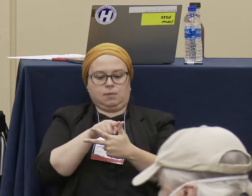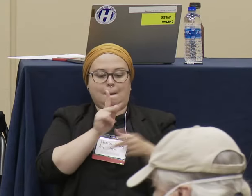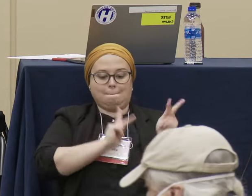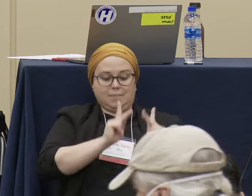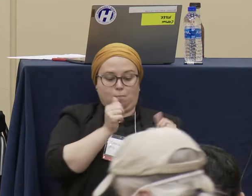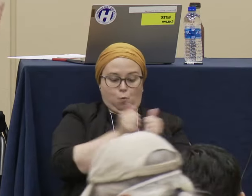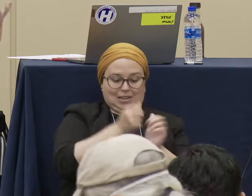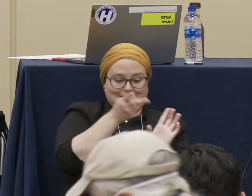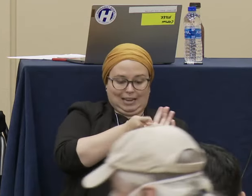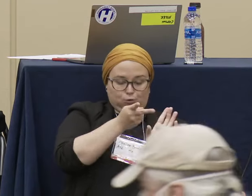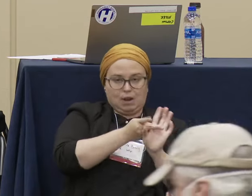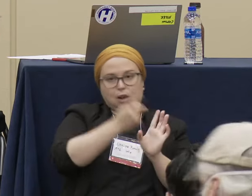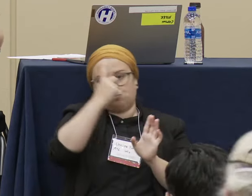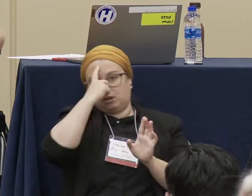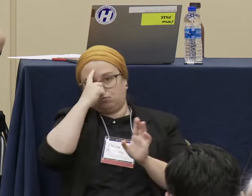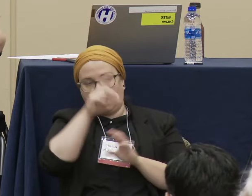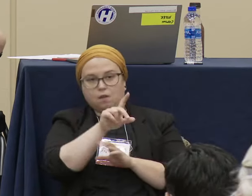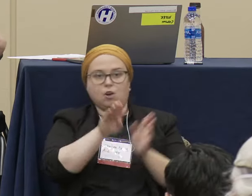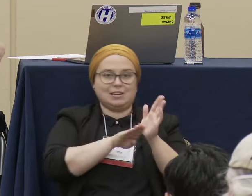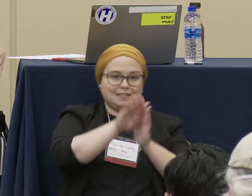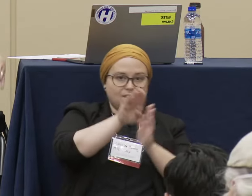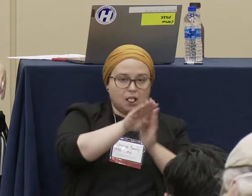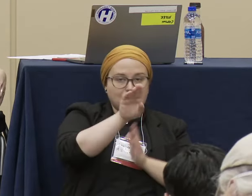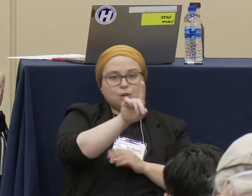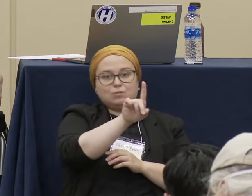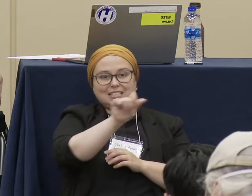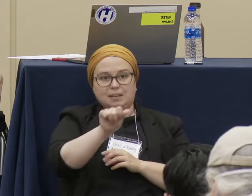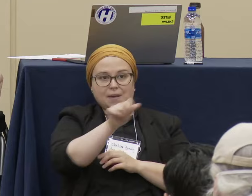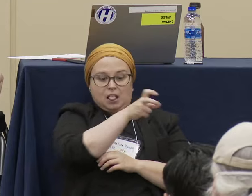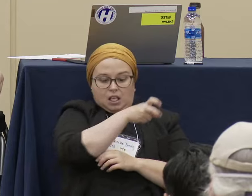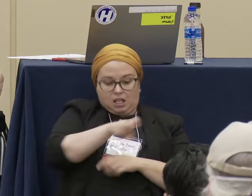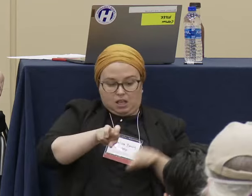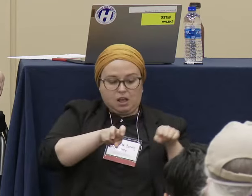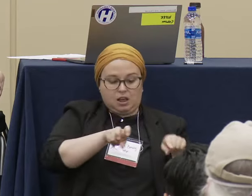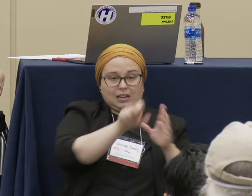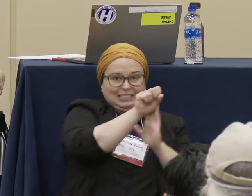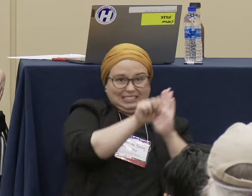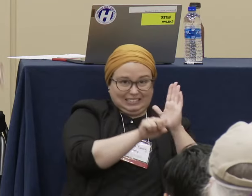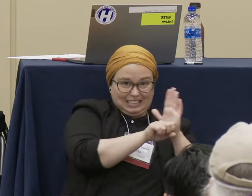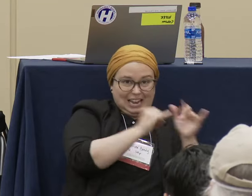or intellectual or developmental or other disabilities from